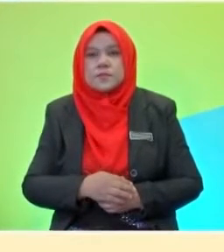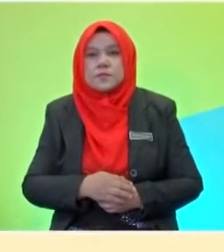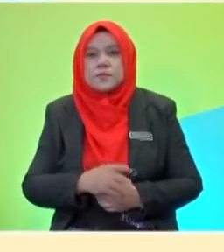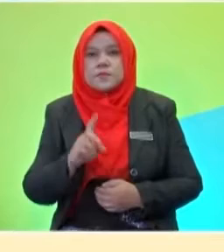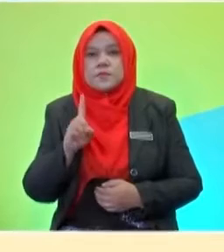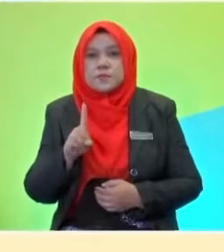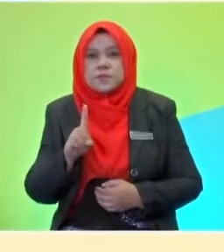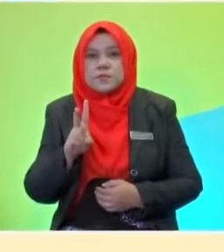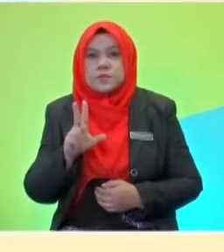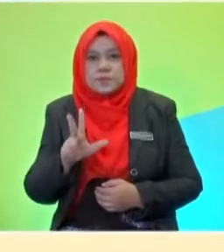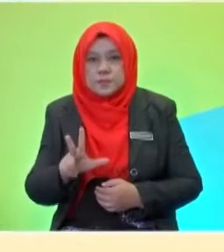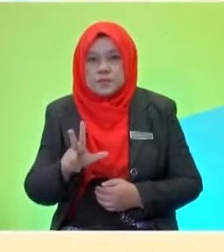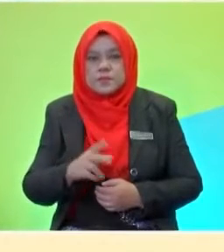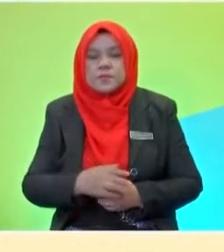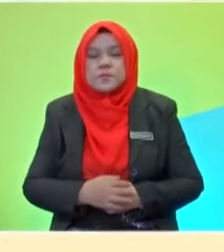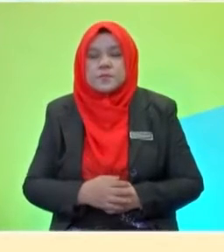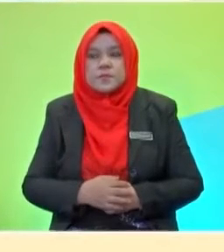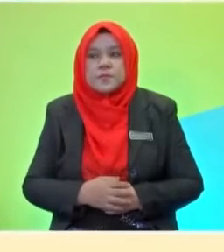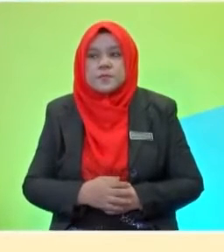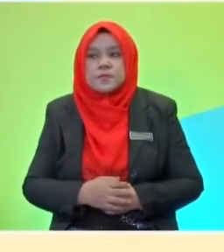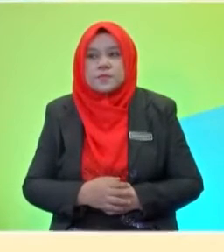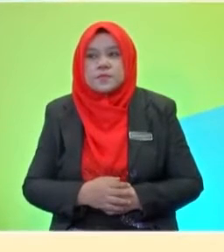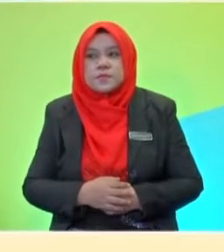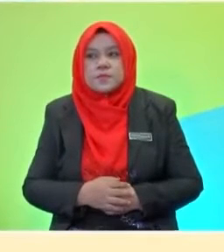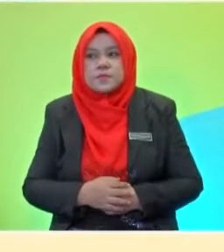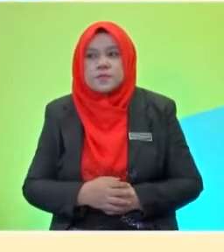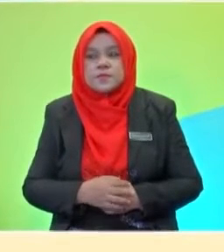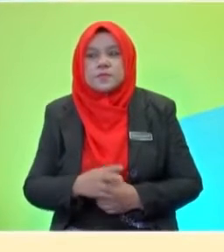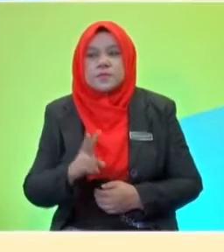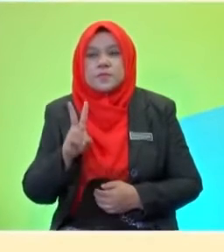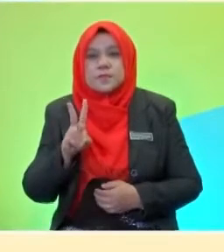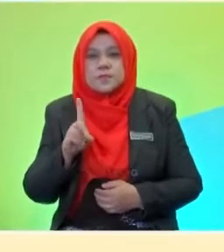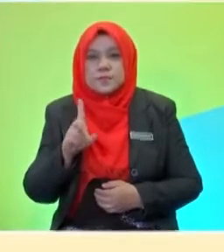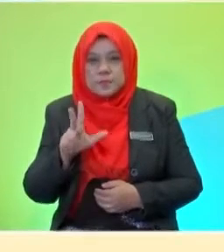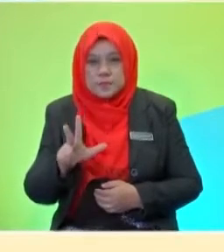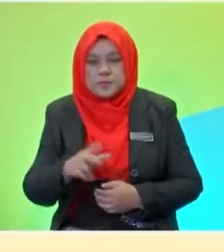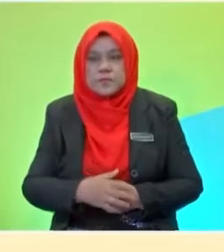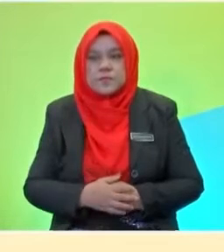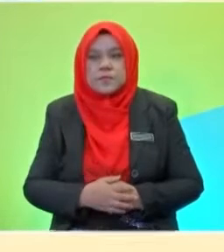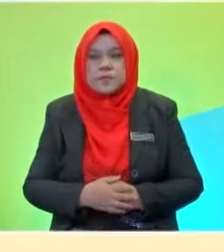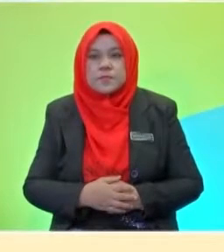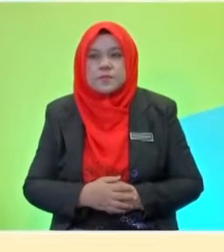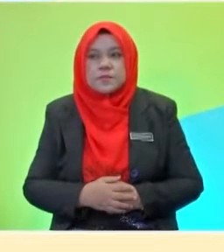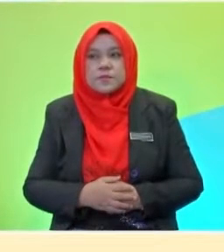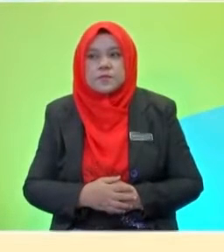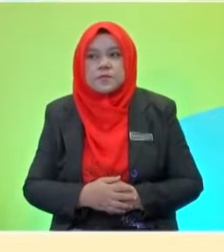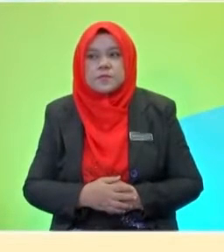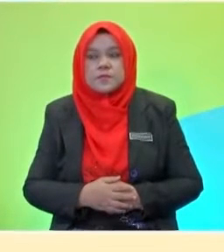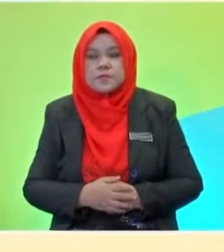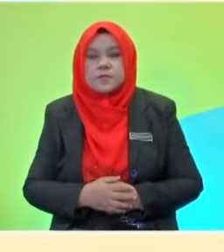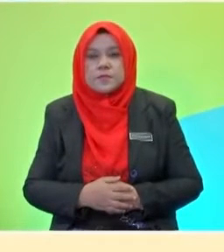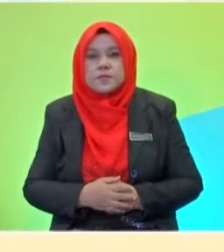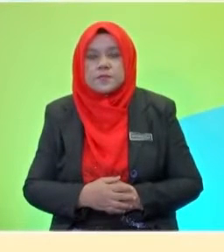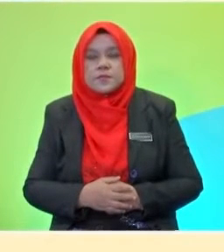3. Okay, another 3 over here. Okay, another 3 over here. And we have 2 more pupils. Another 3.